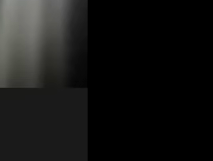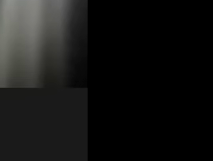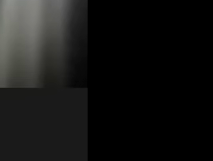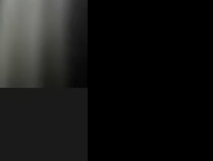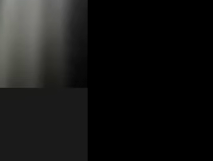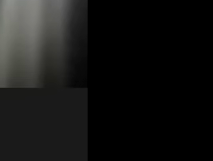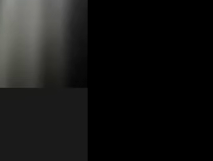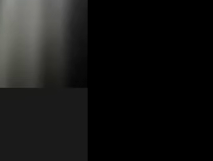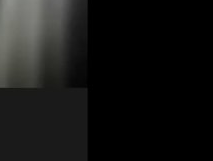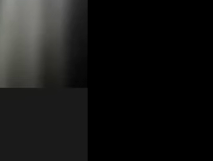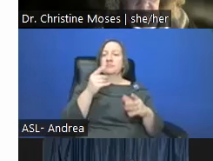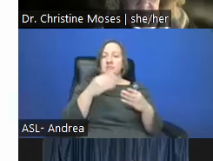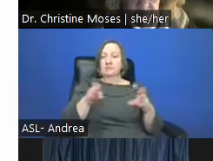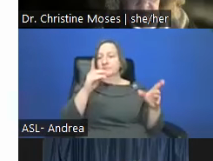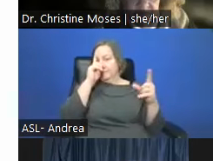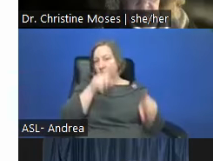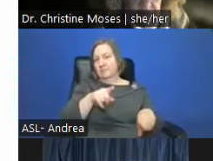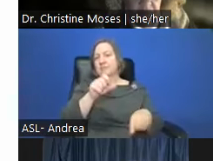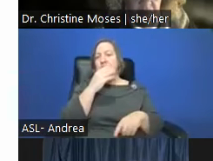see general agreement. Thank you.